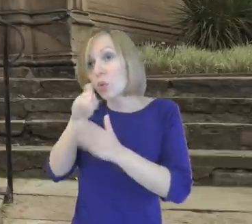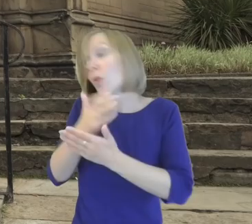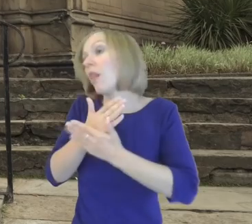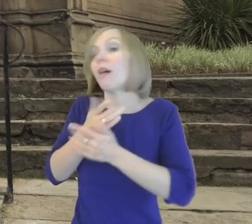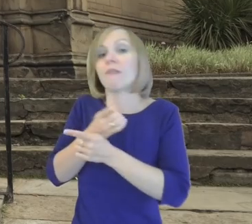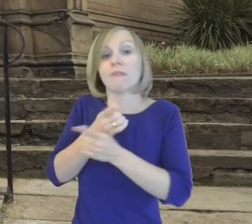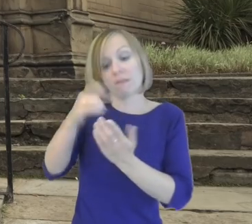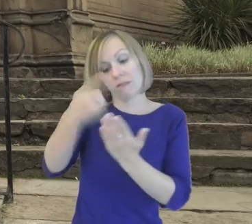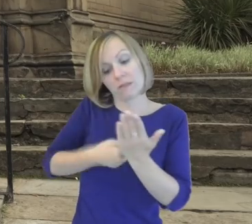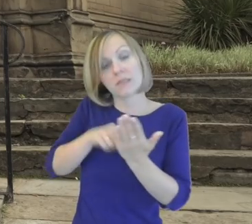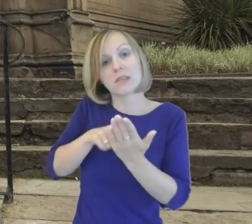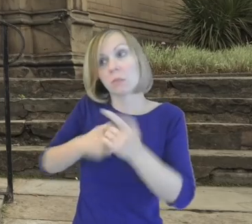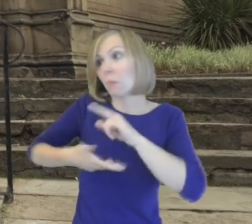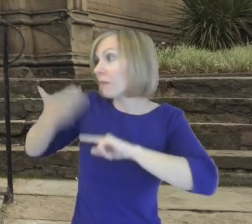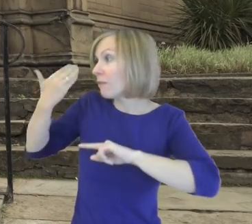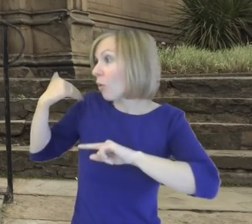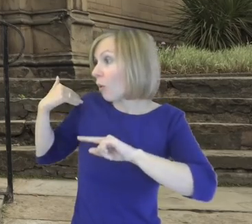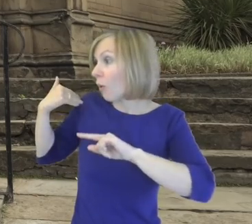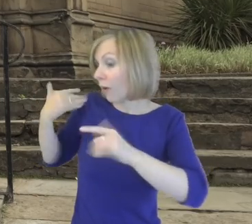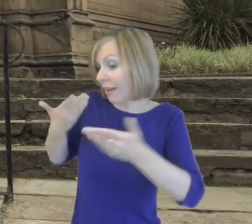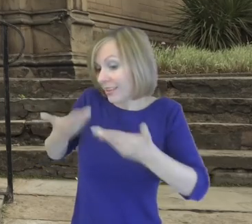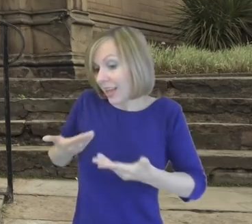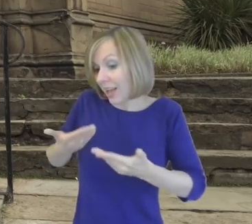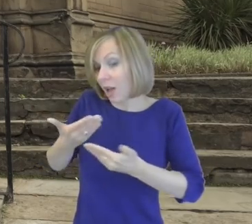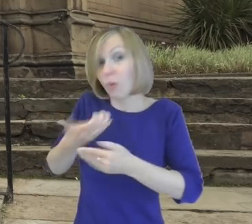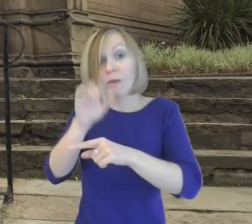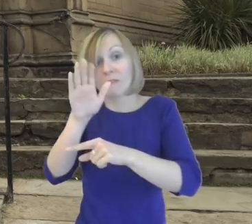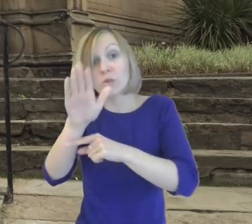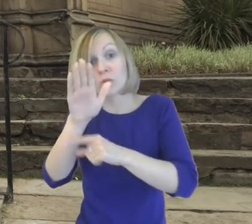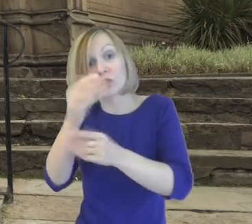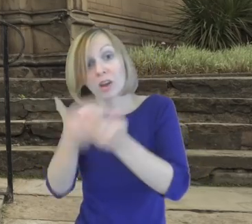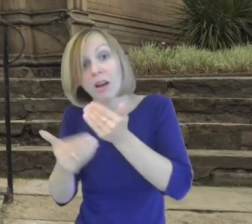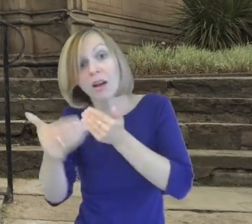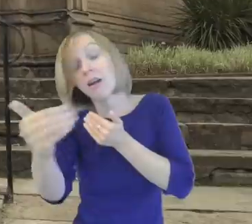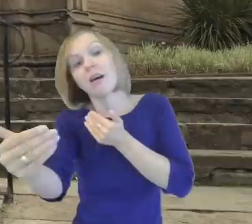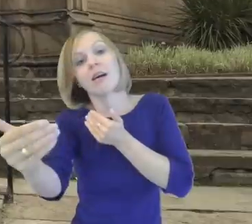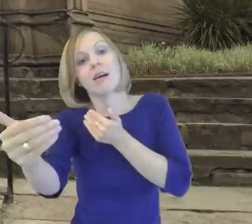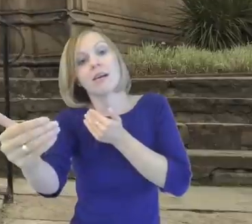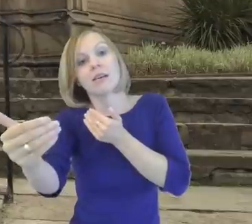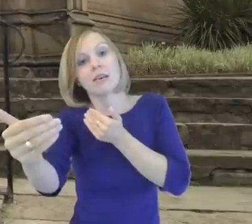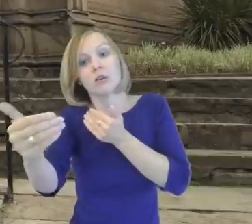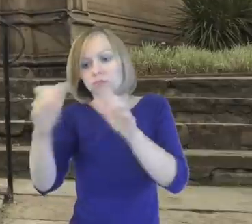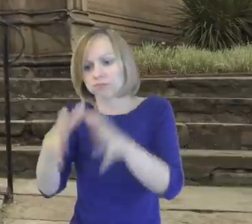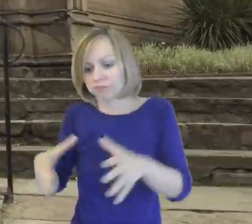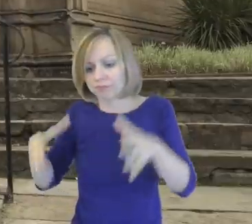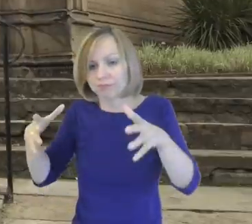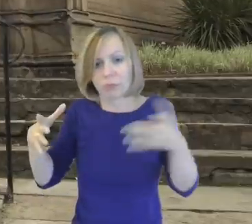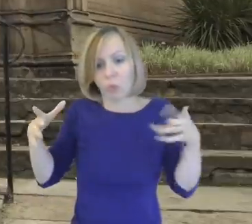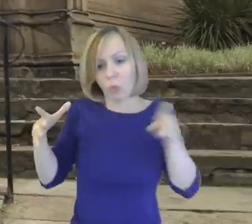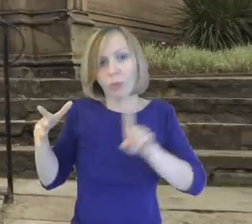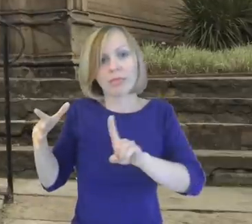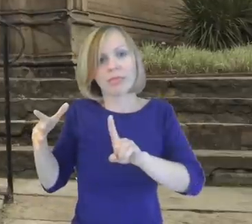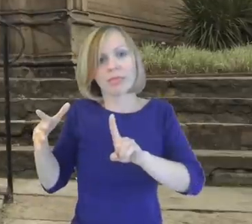it was written, and all those who will pray and know and love them in all of the centuries hence. When you prayed them today,